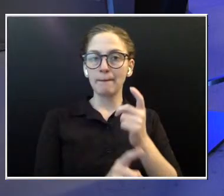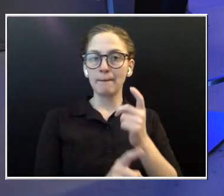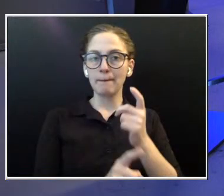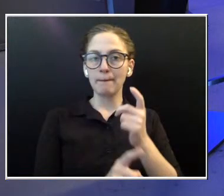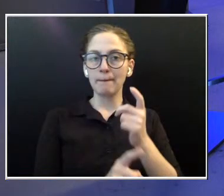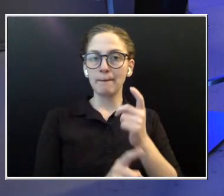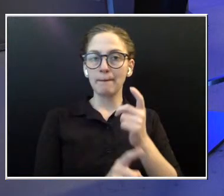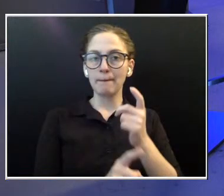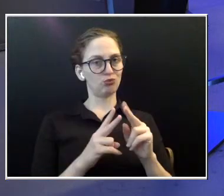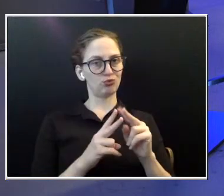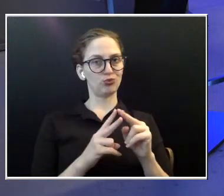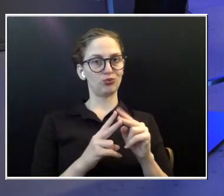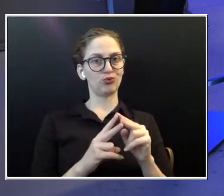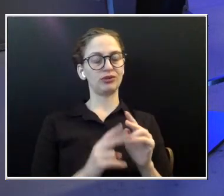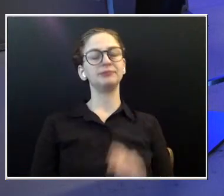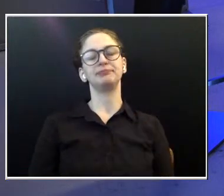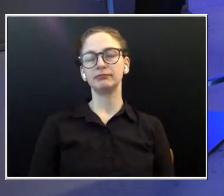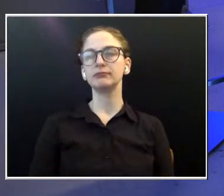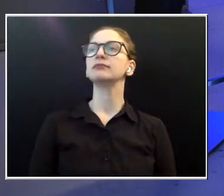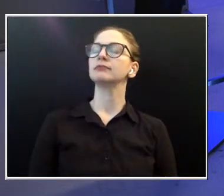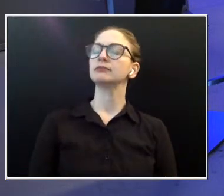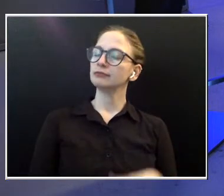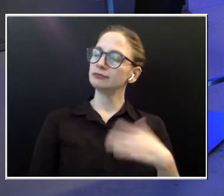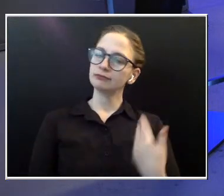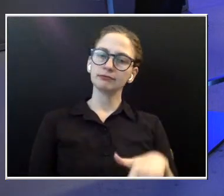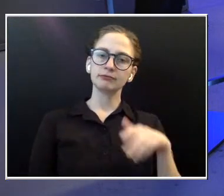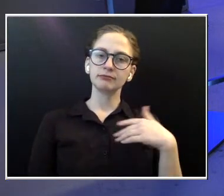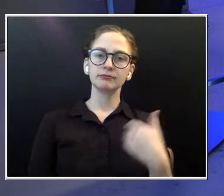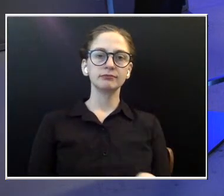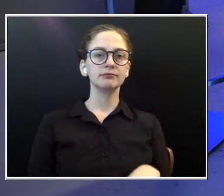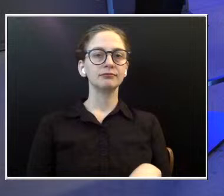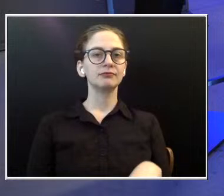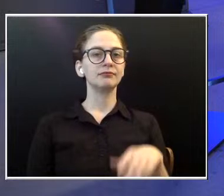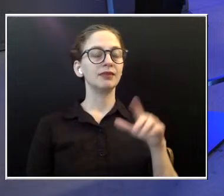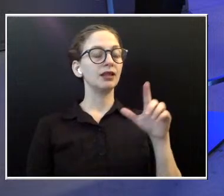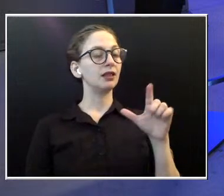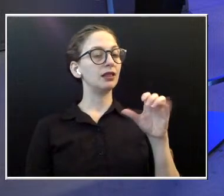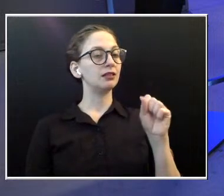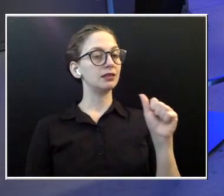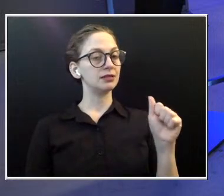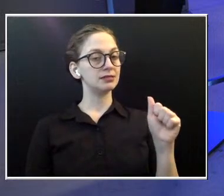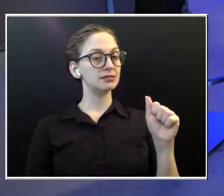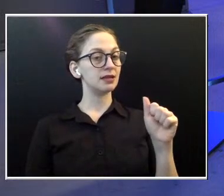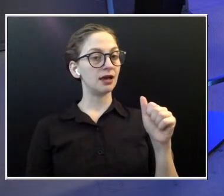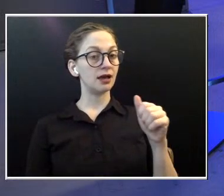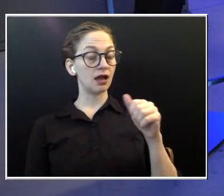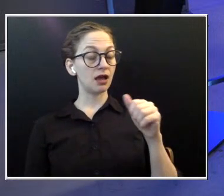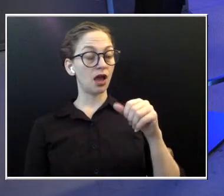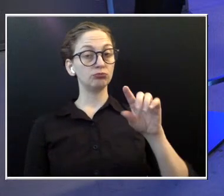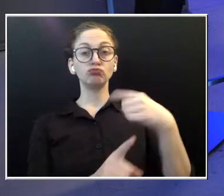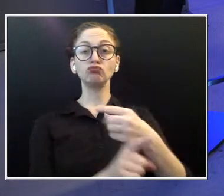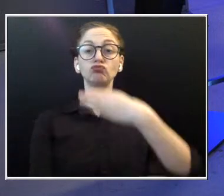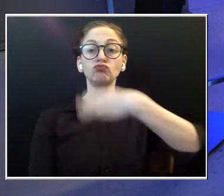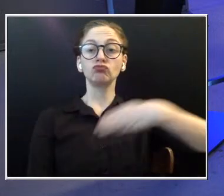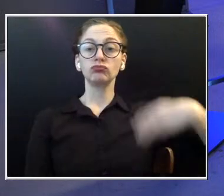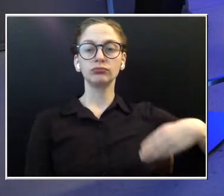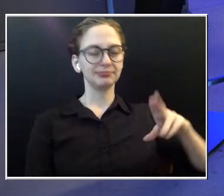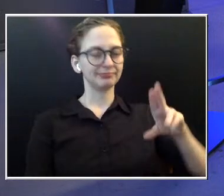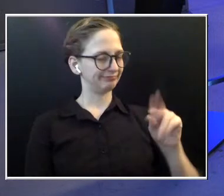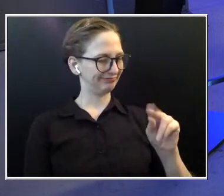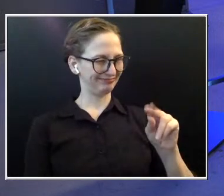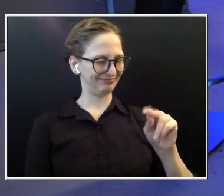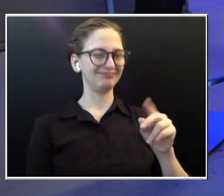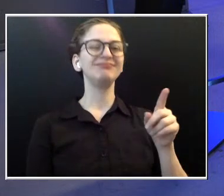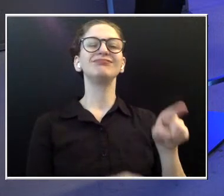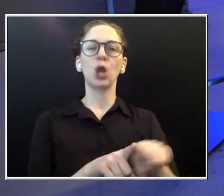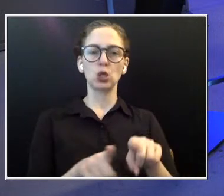deal. Dr. Kilgore, Lisa wasn't done with when her mastectomy was complete. She had a newer kind of reconstruction called